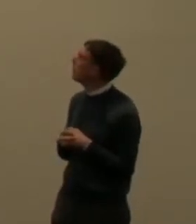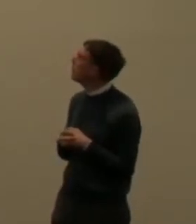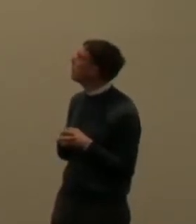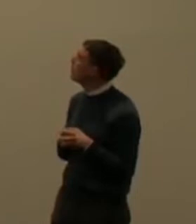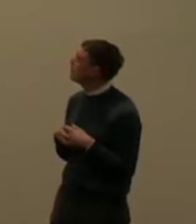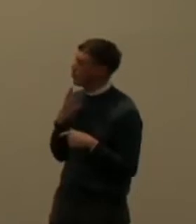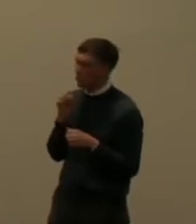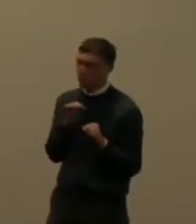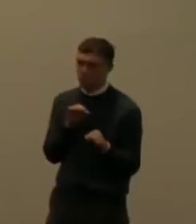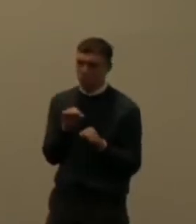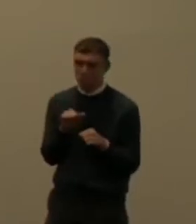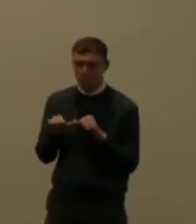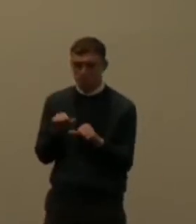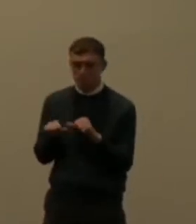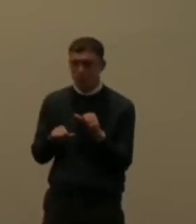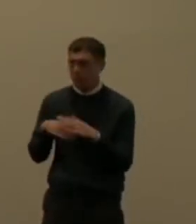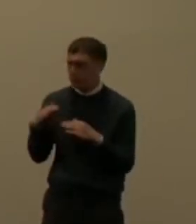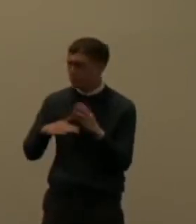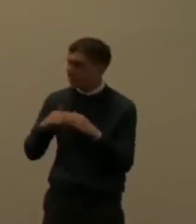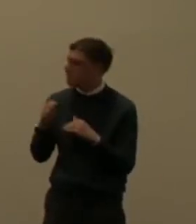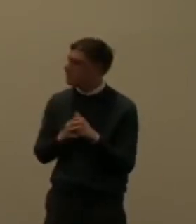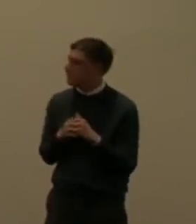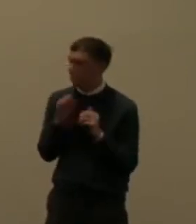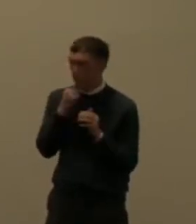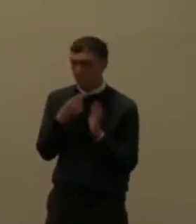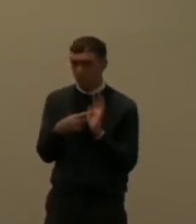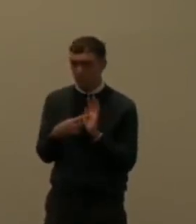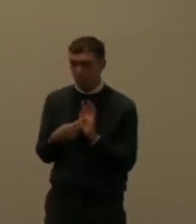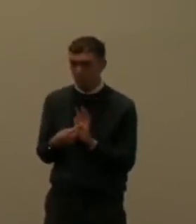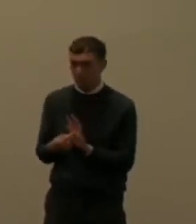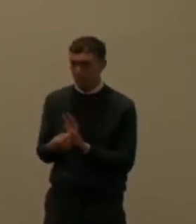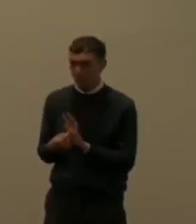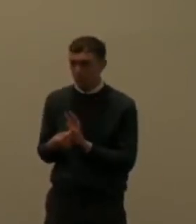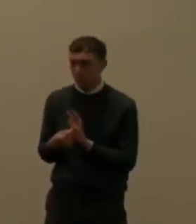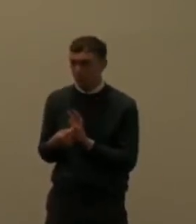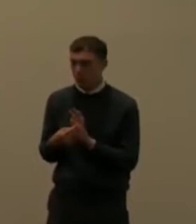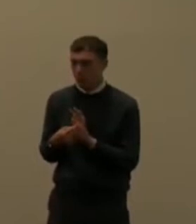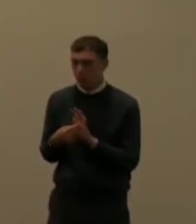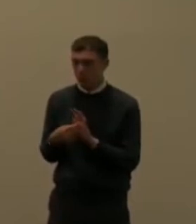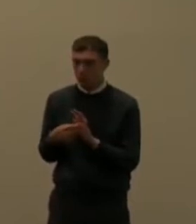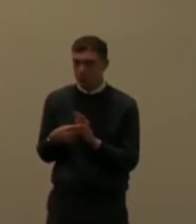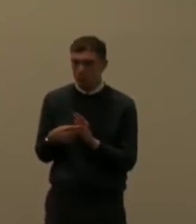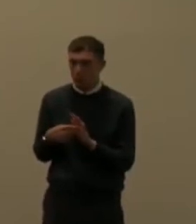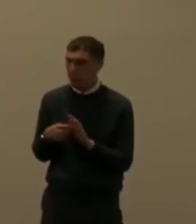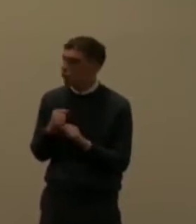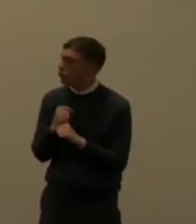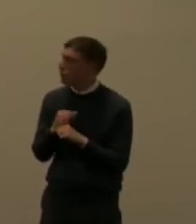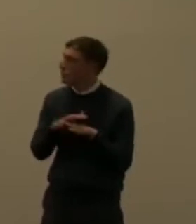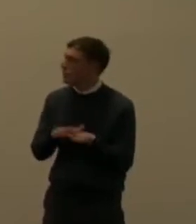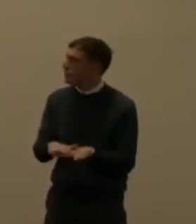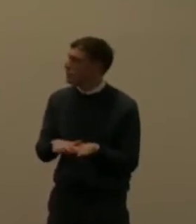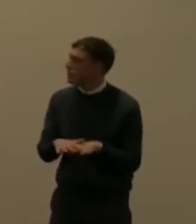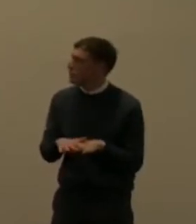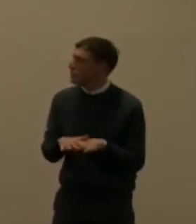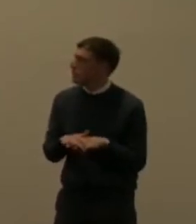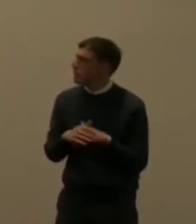for the process to build, and let's have a look to the release pipeline. So now we